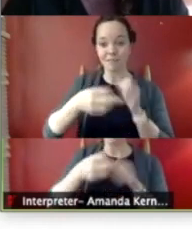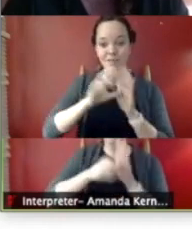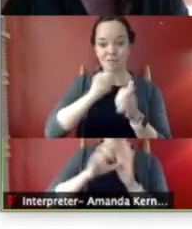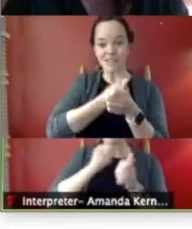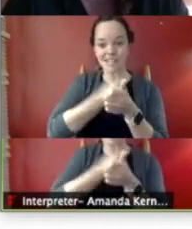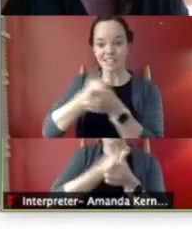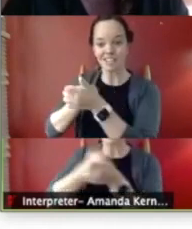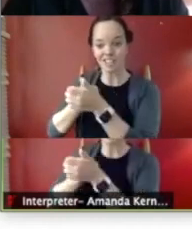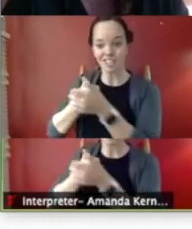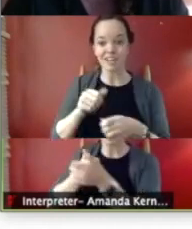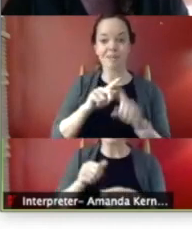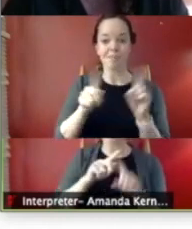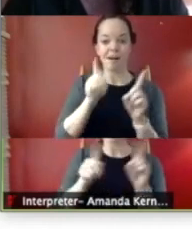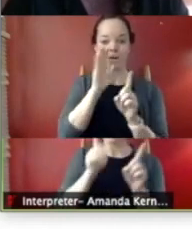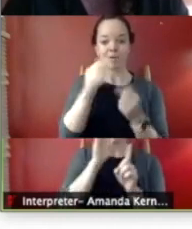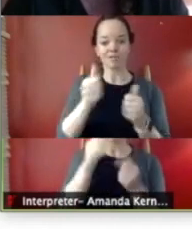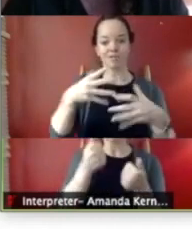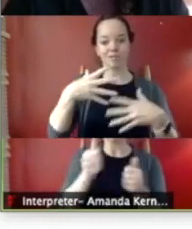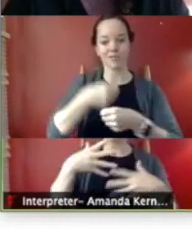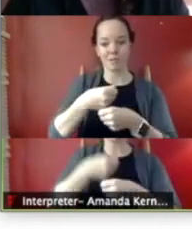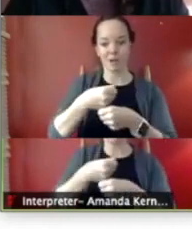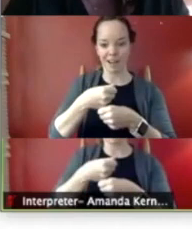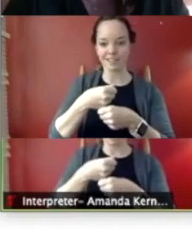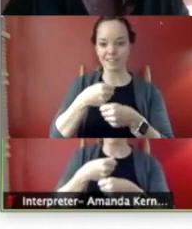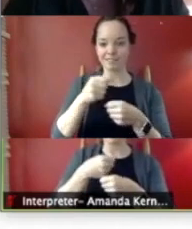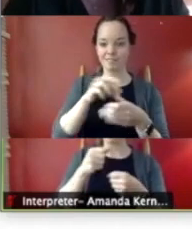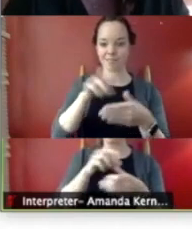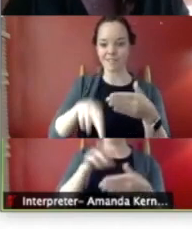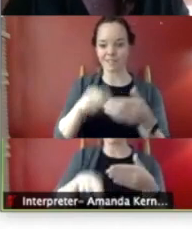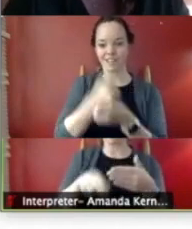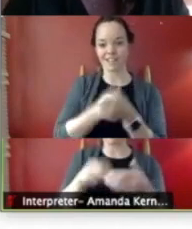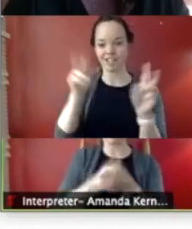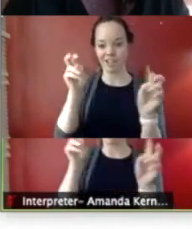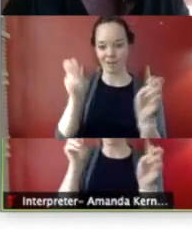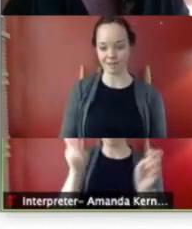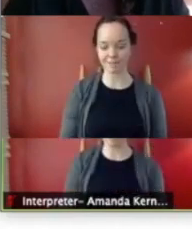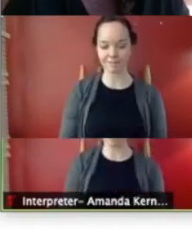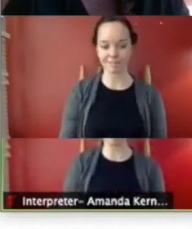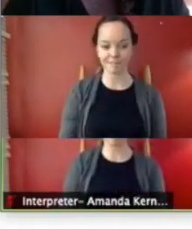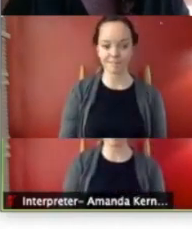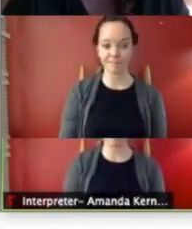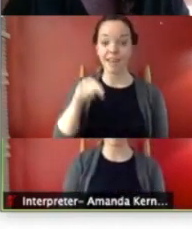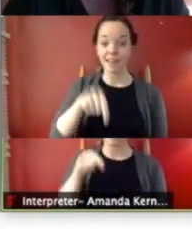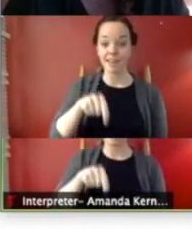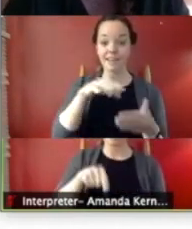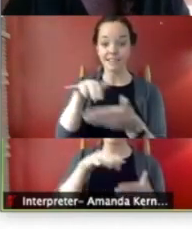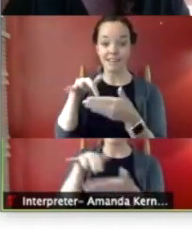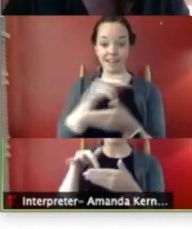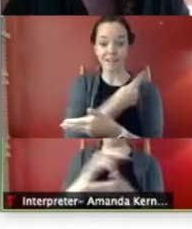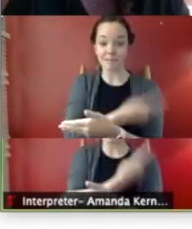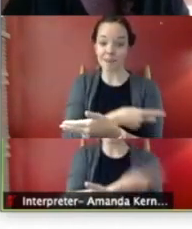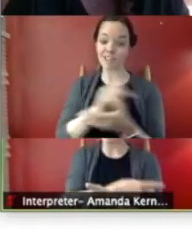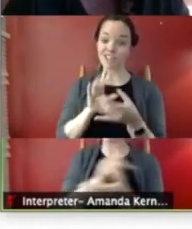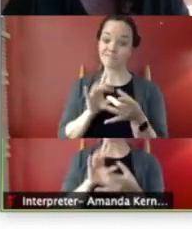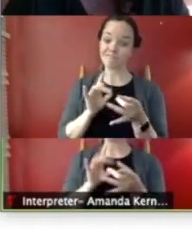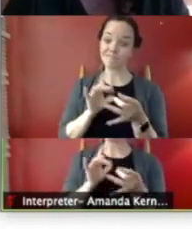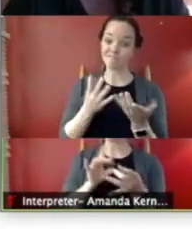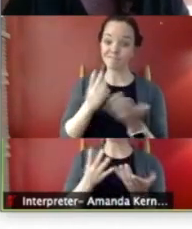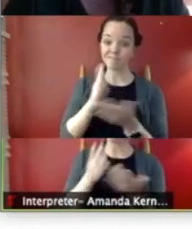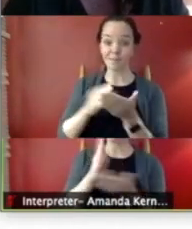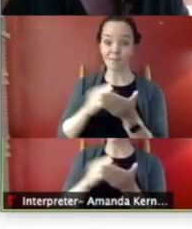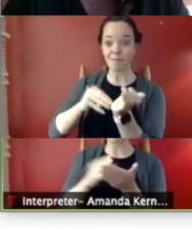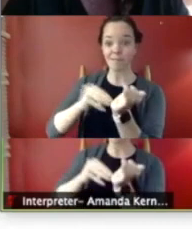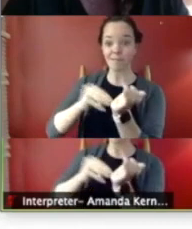instead go through and summarize our findings about each topic. In this study, patients told us how some providers resisted IUD